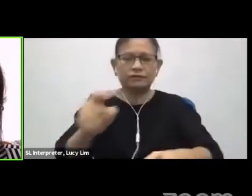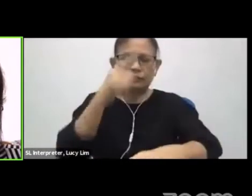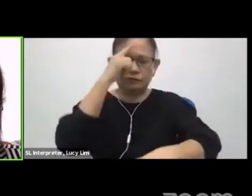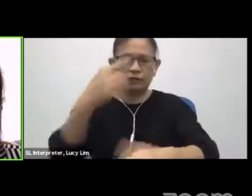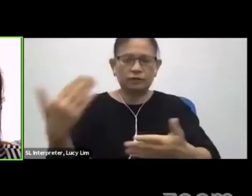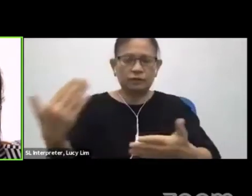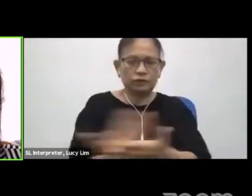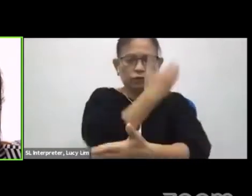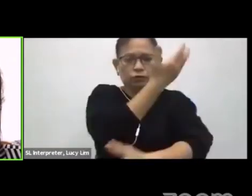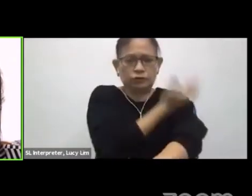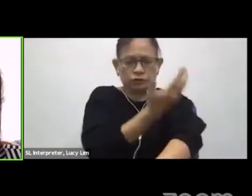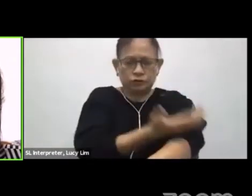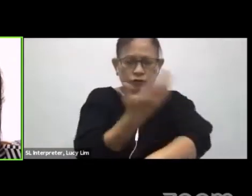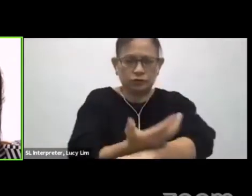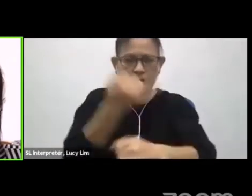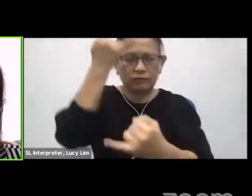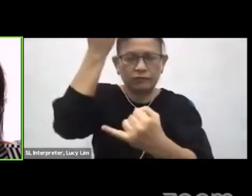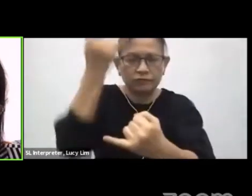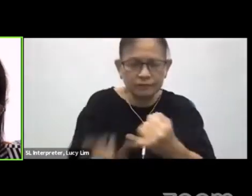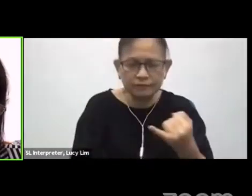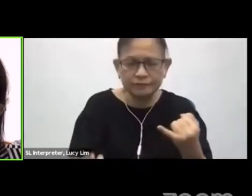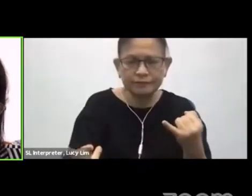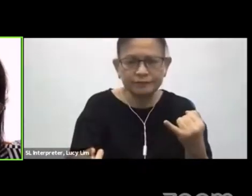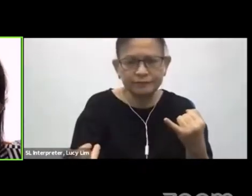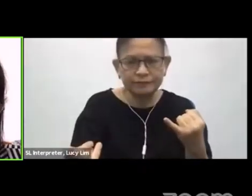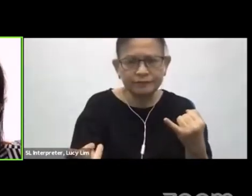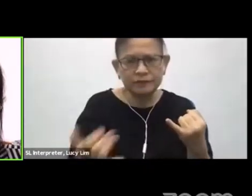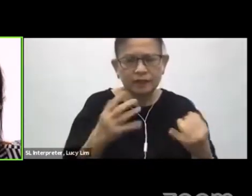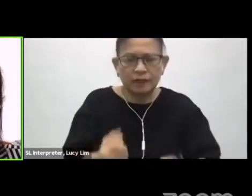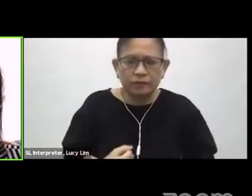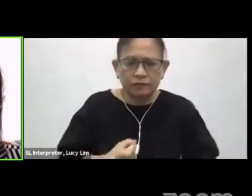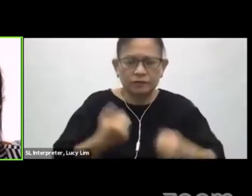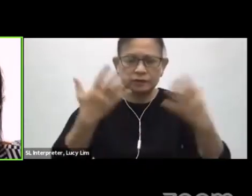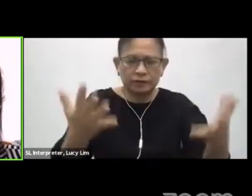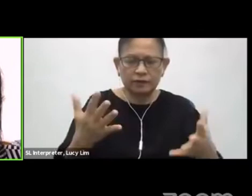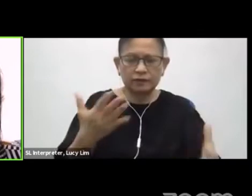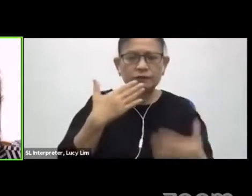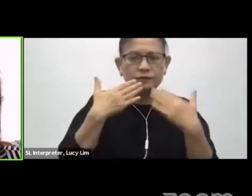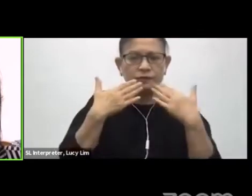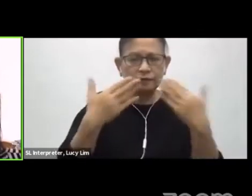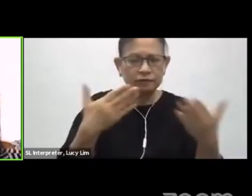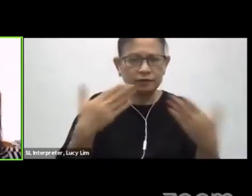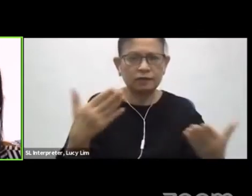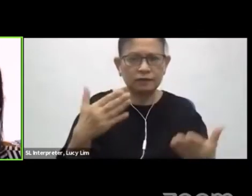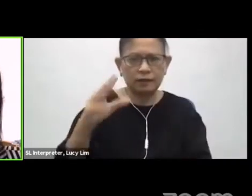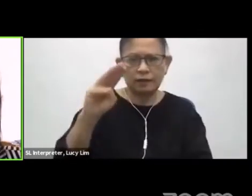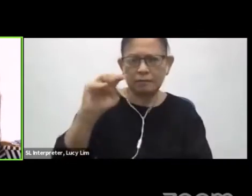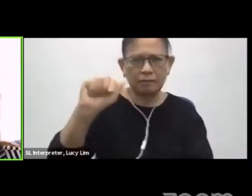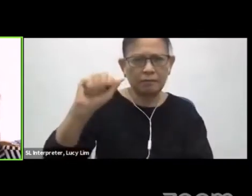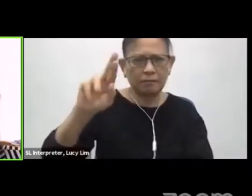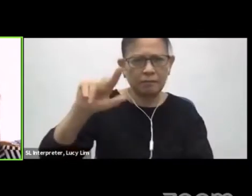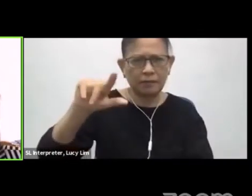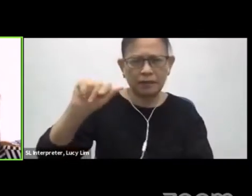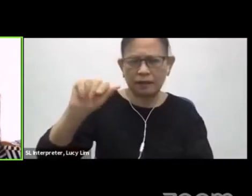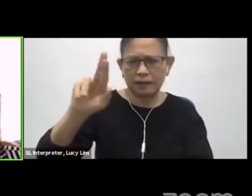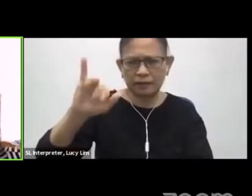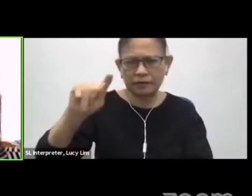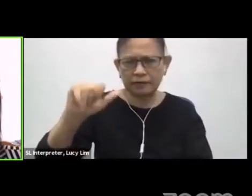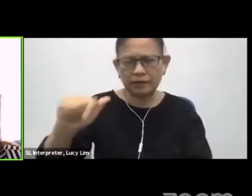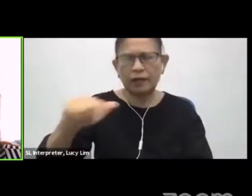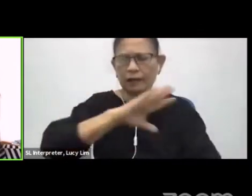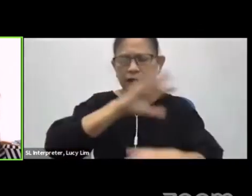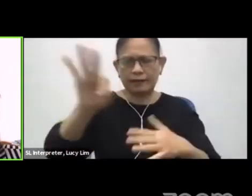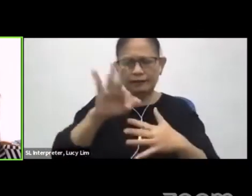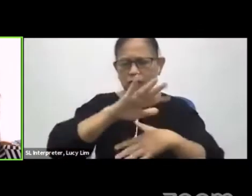And finally, I would like to express my sincere thanks to moderator, our host audiences, and